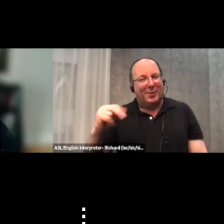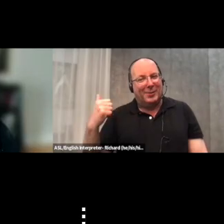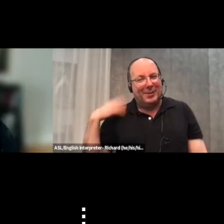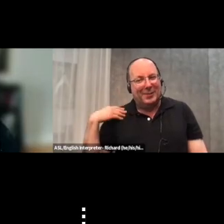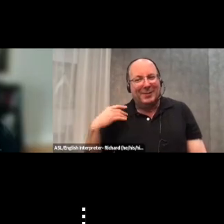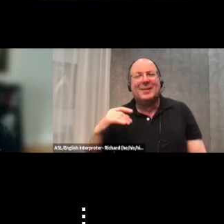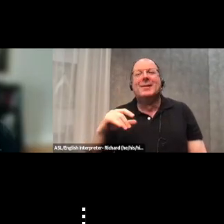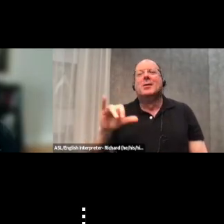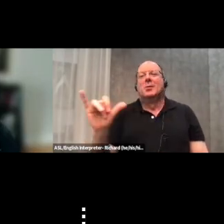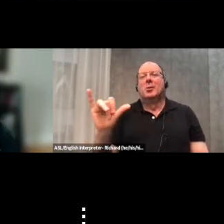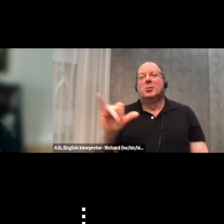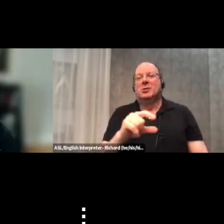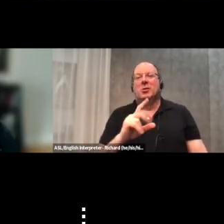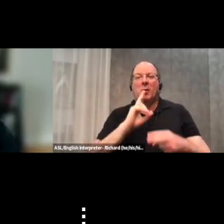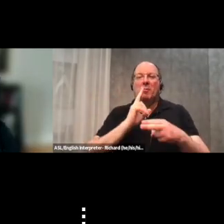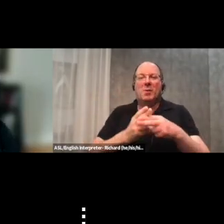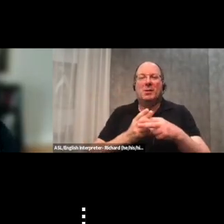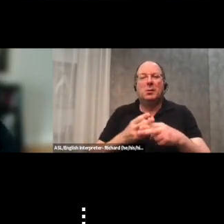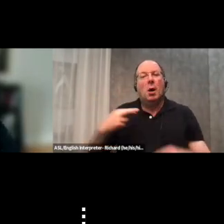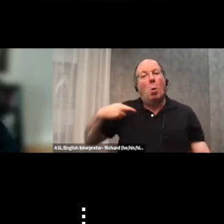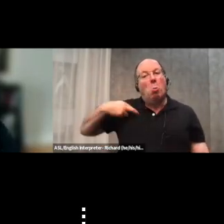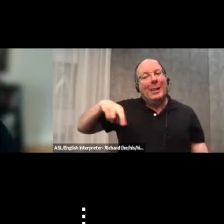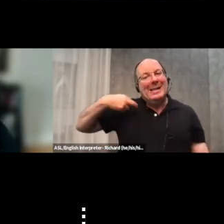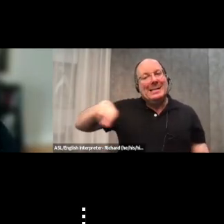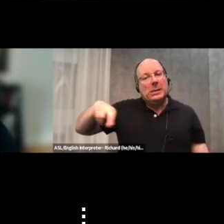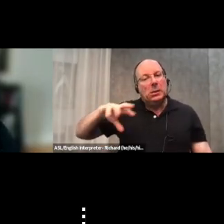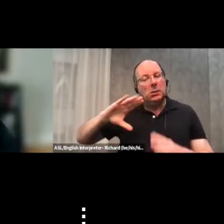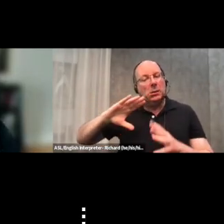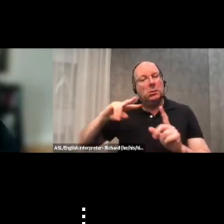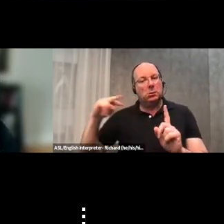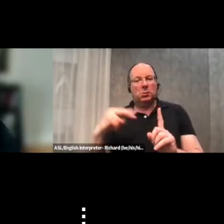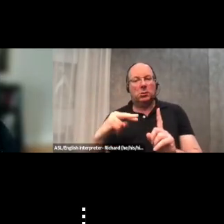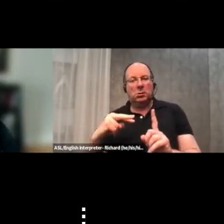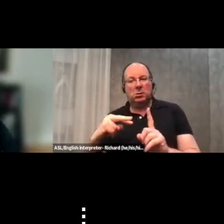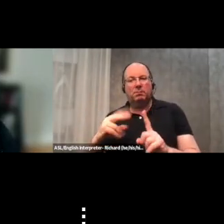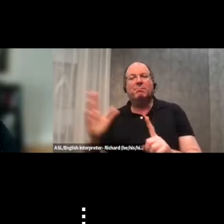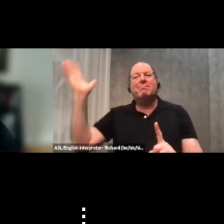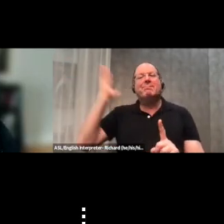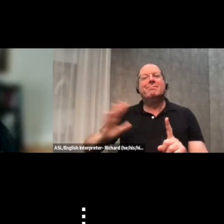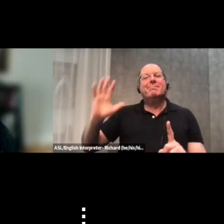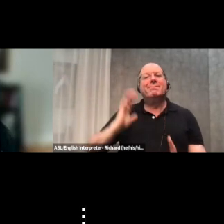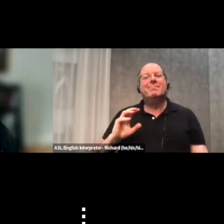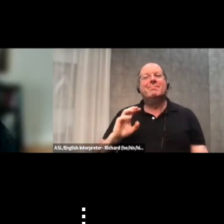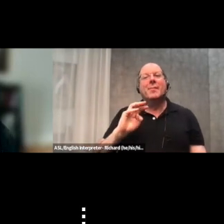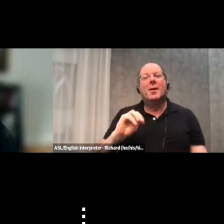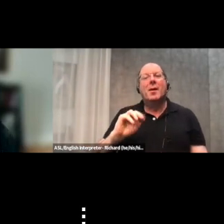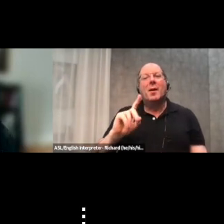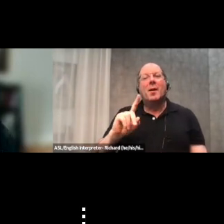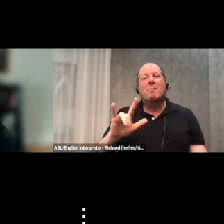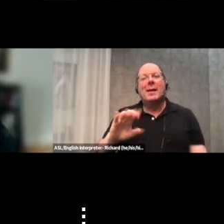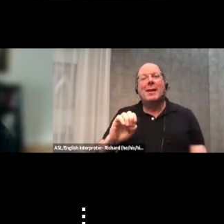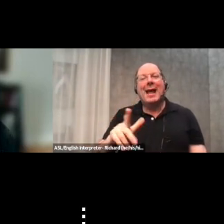also relates to, and I think somebody mentioned it, the religious aspect of it, where from the Middle Ages, sex was just purely for